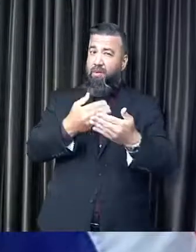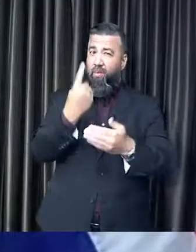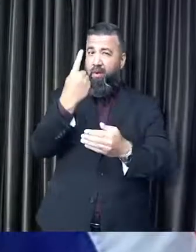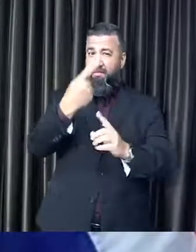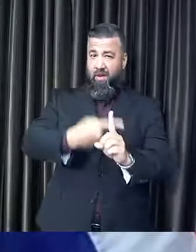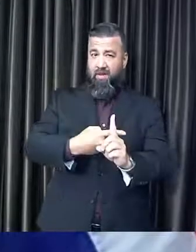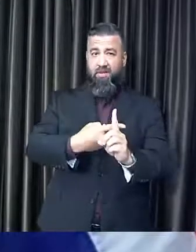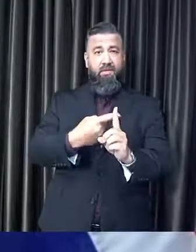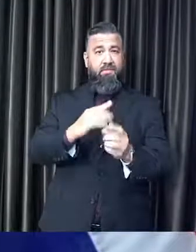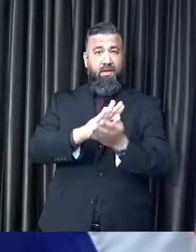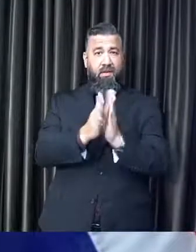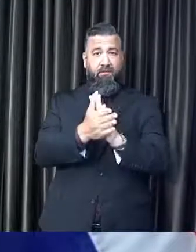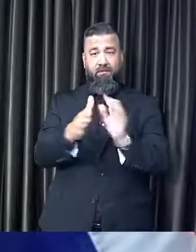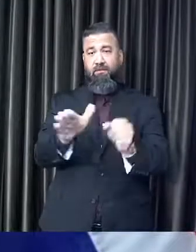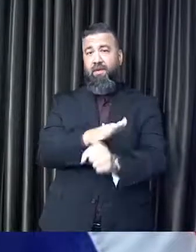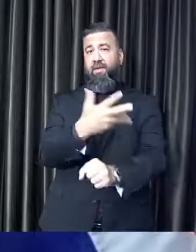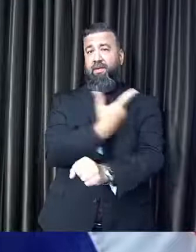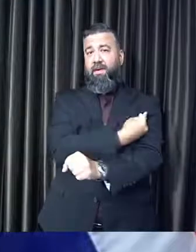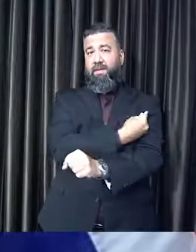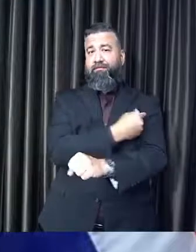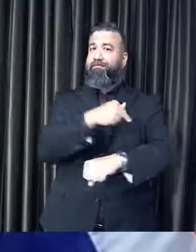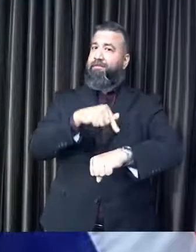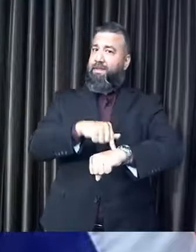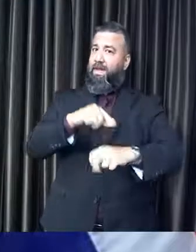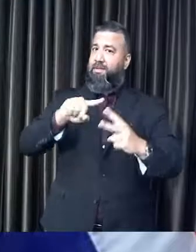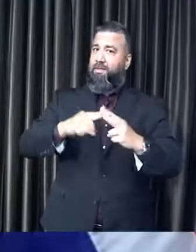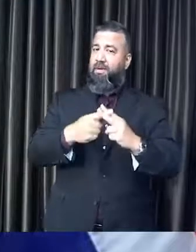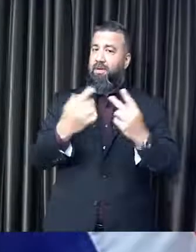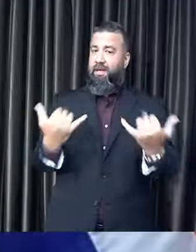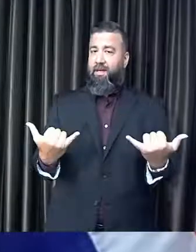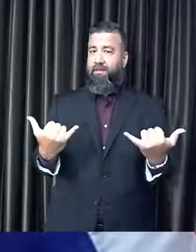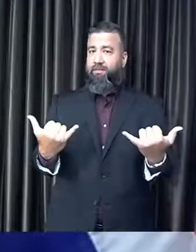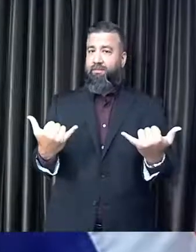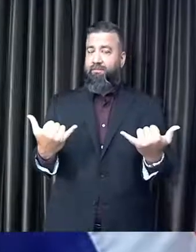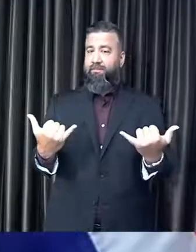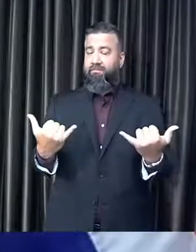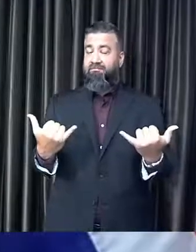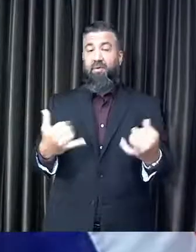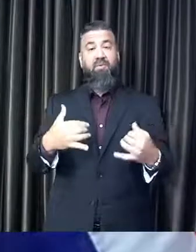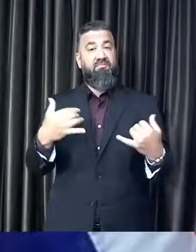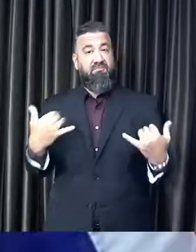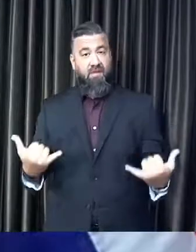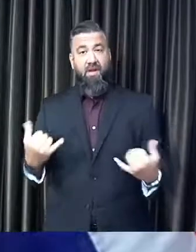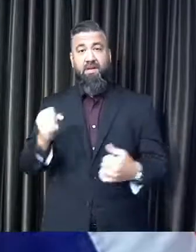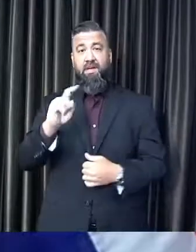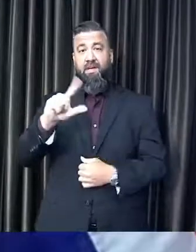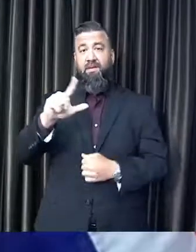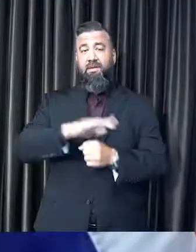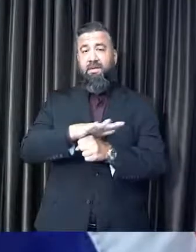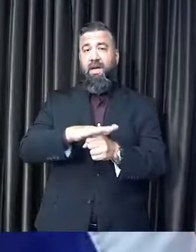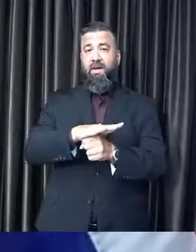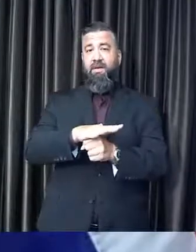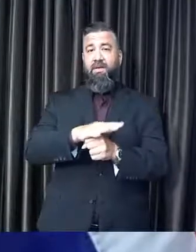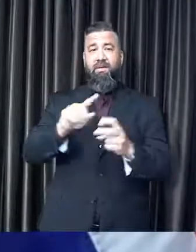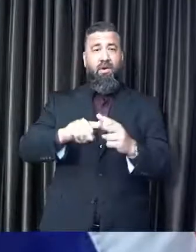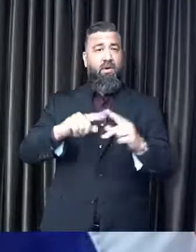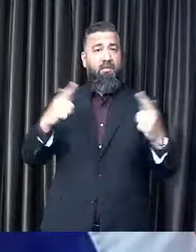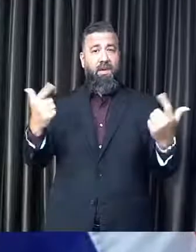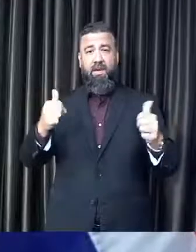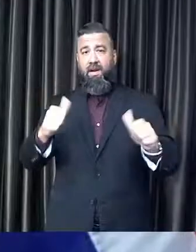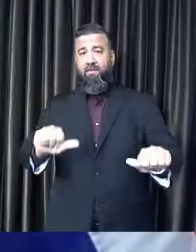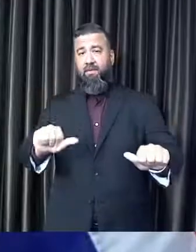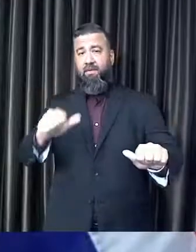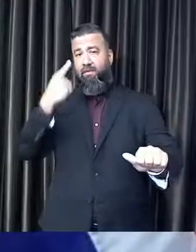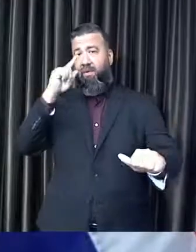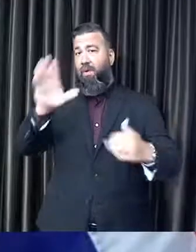start is now. To that end, St. Louis County Department of Public Health is planning a major sustained effort to have eligible